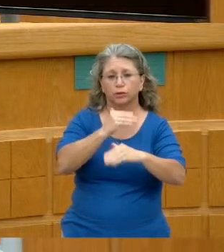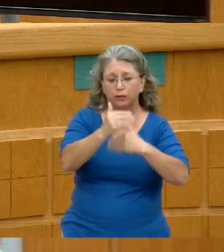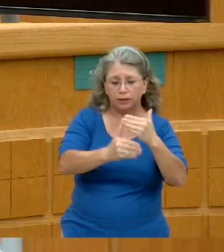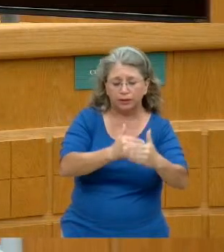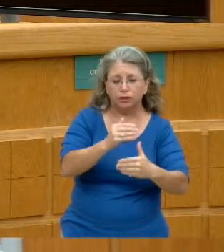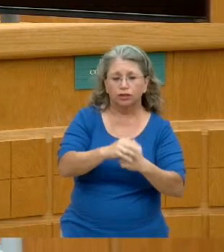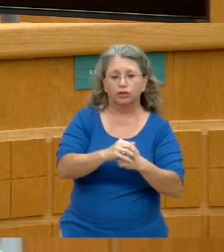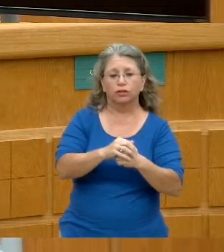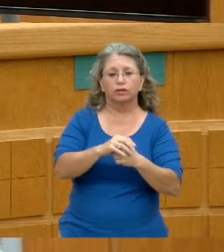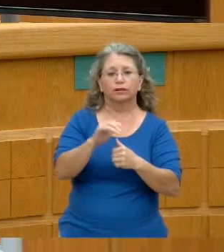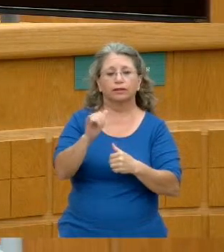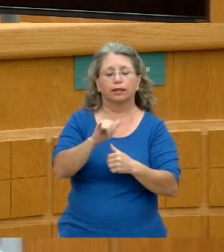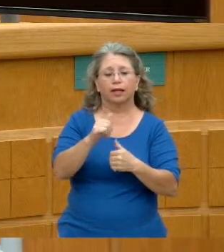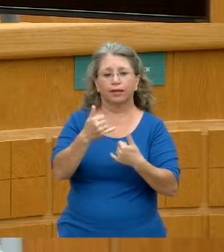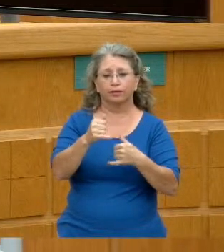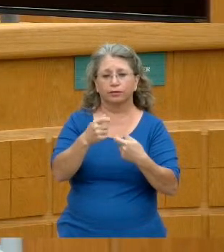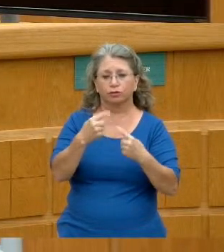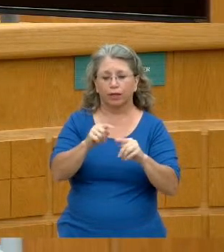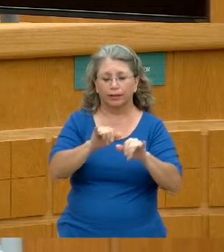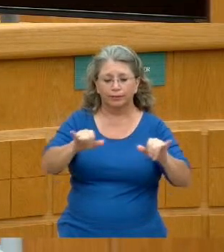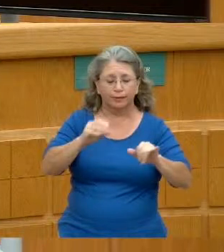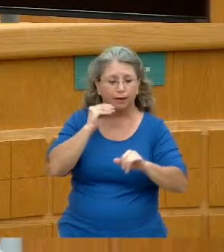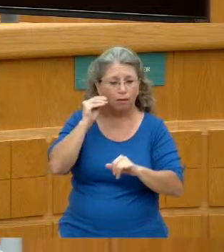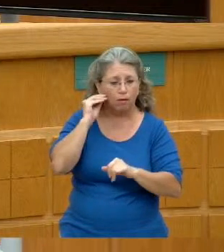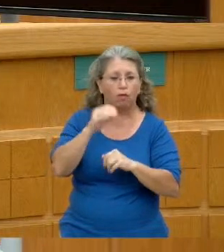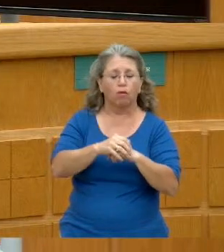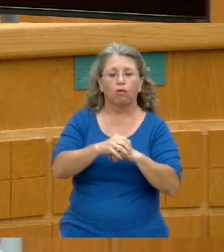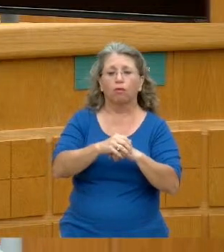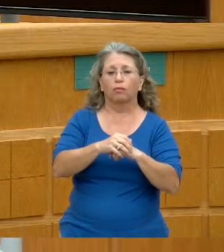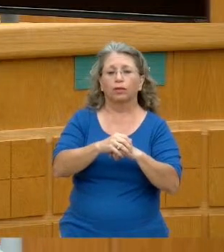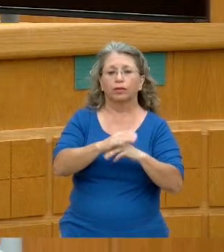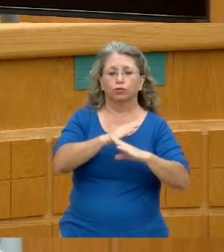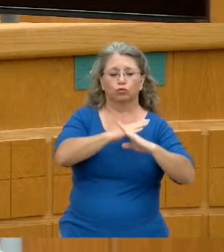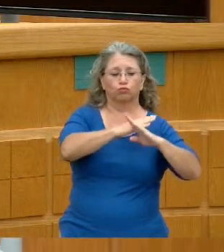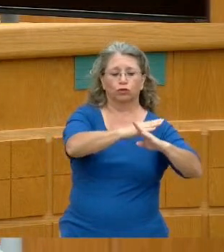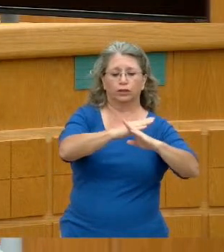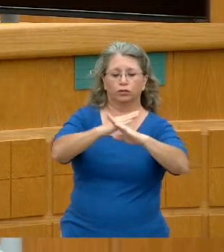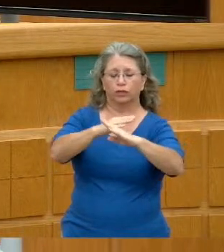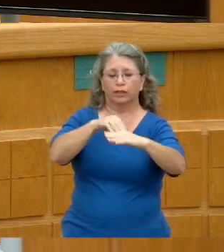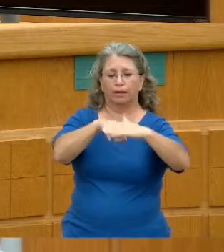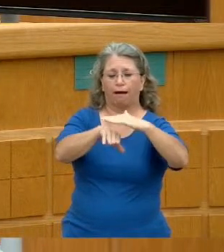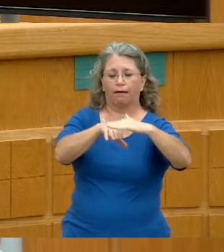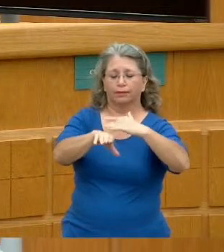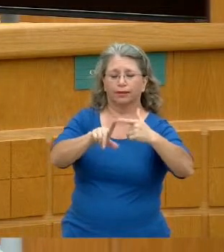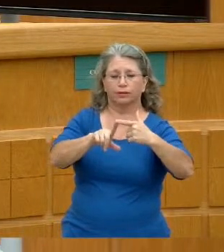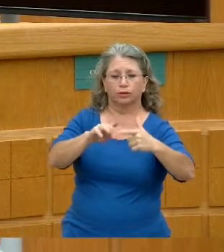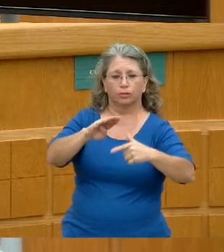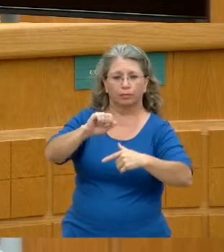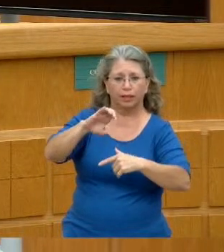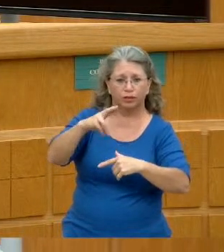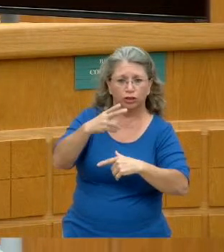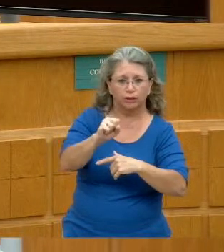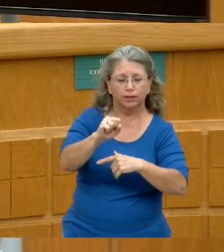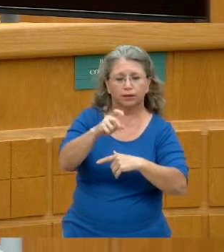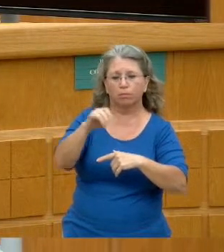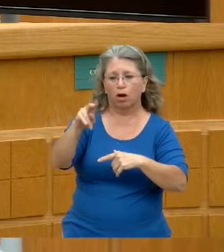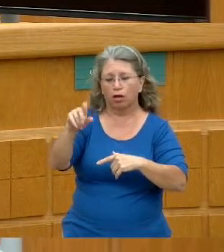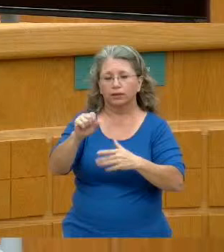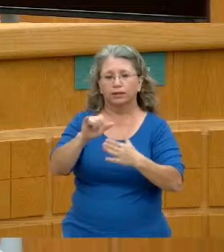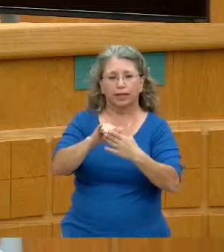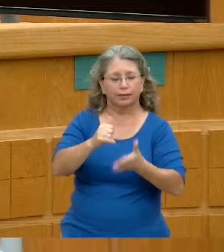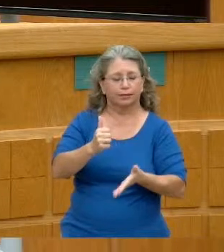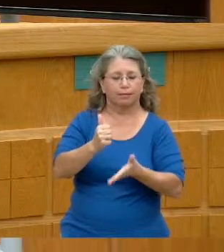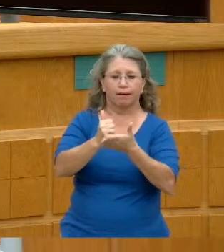home by restricting access to some of our beaches and parks, is all to drive that number back down and stabilize the number of